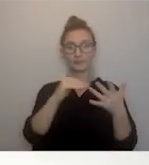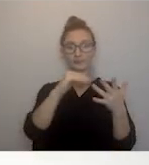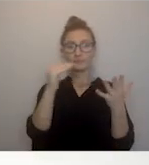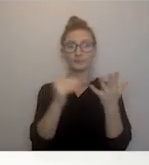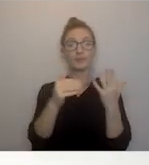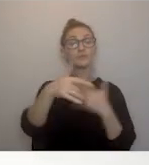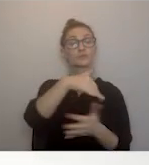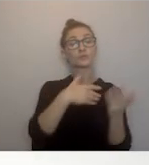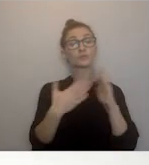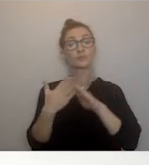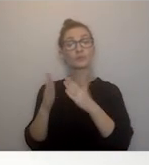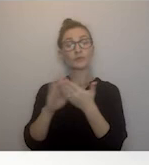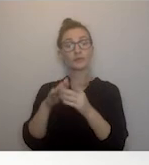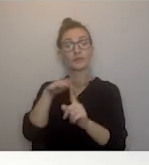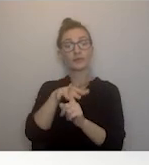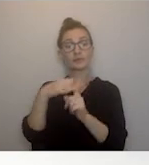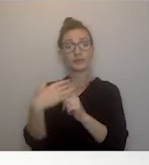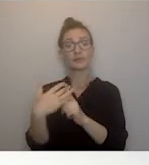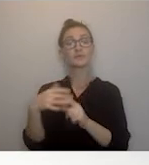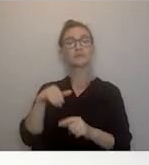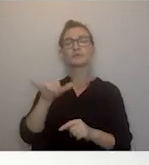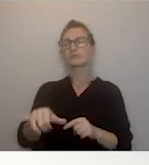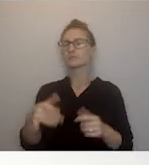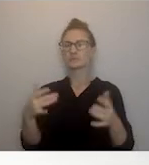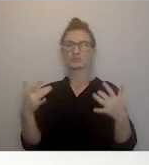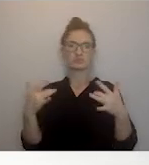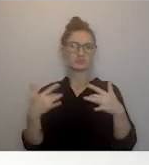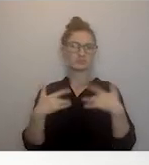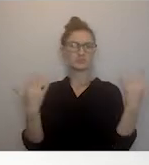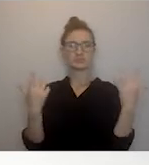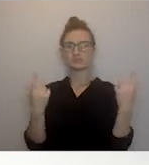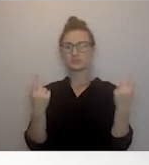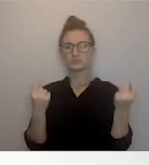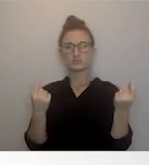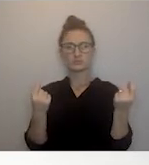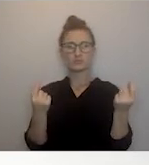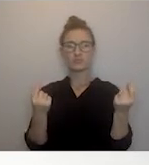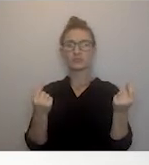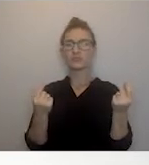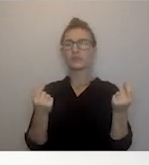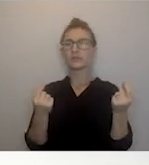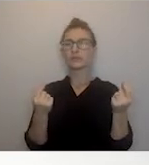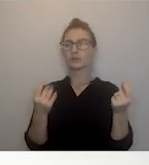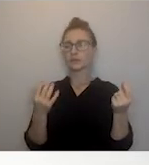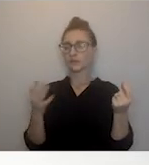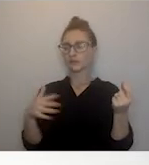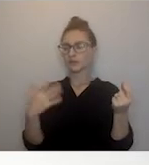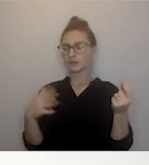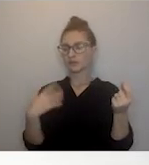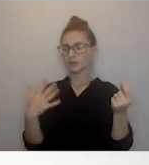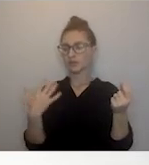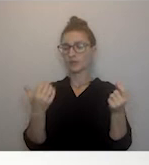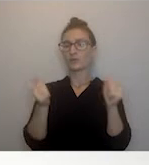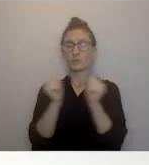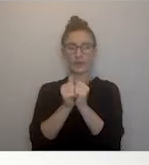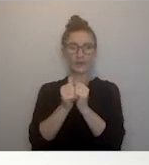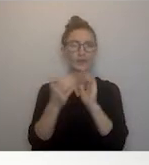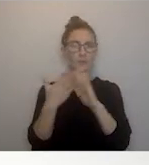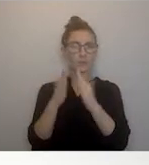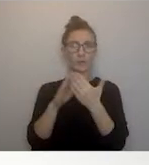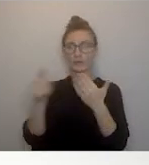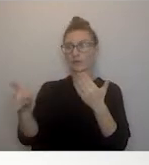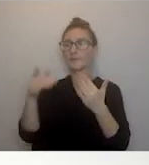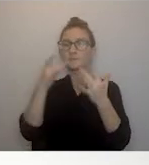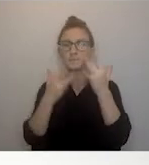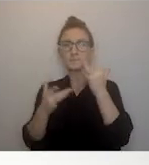populations. And then social and community context. So this is what are we doing with more of our programs,